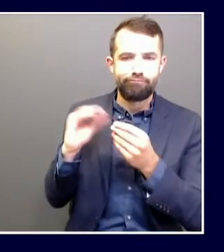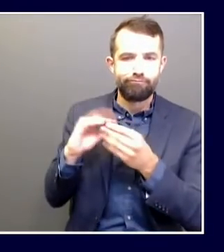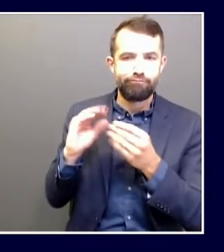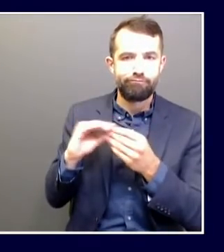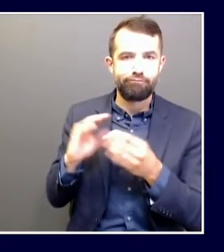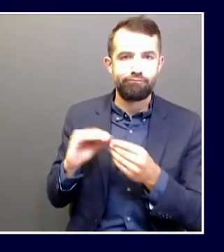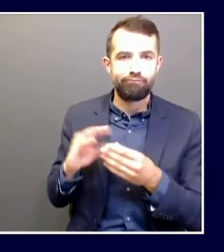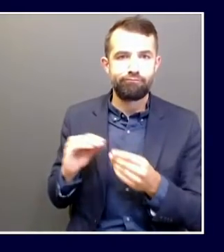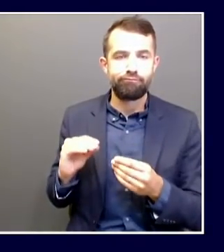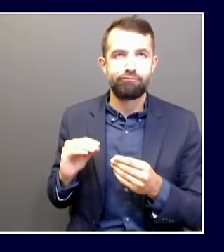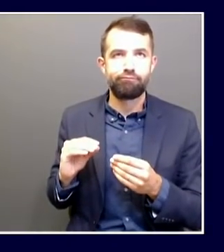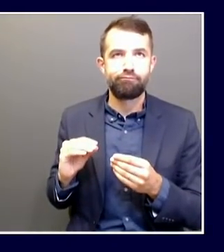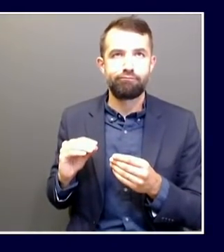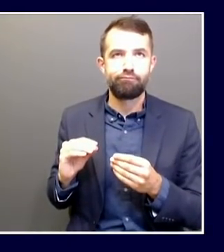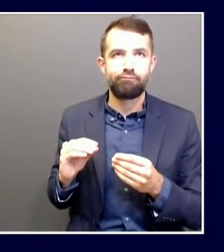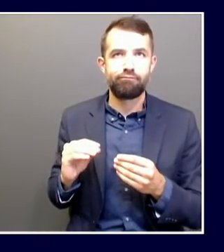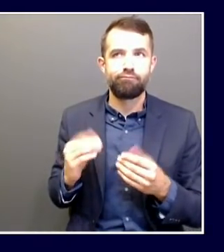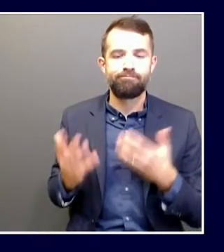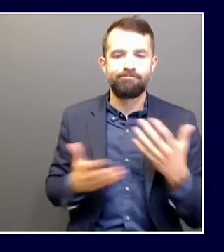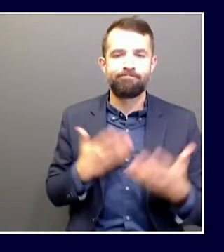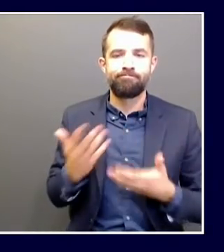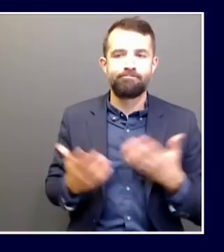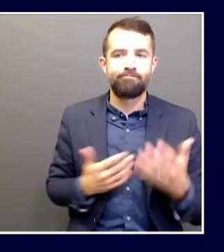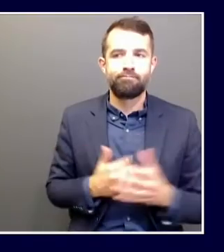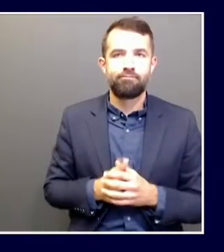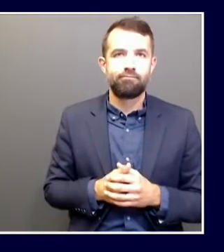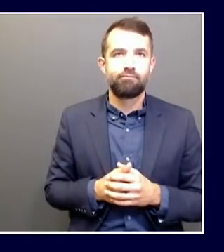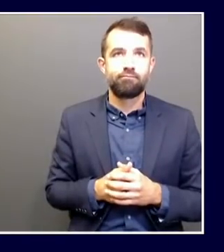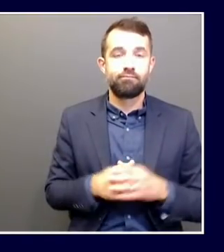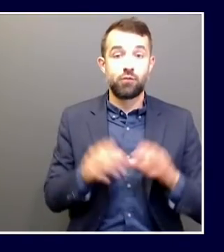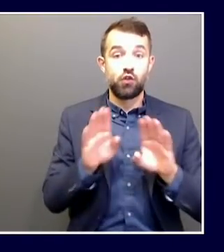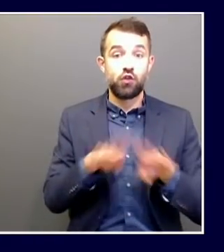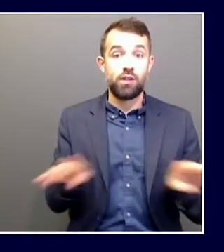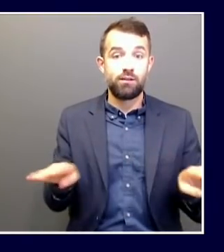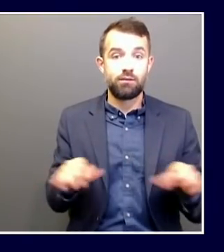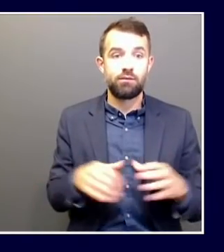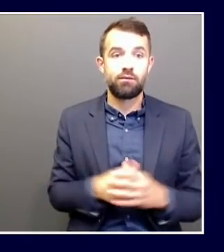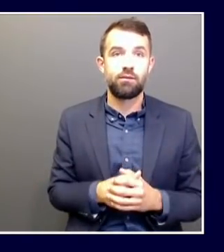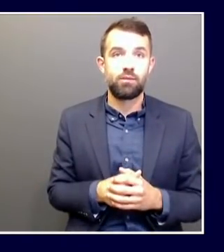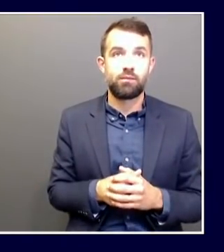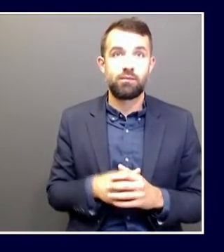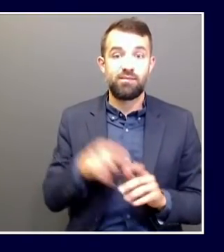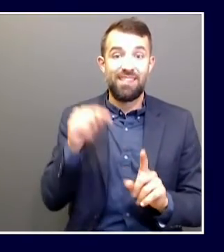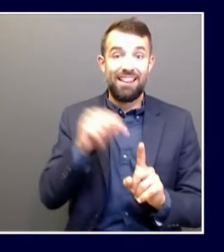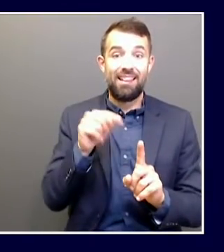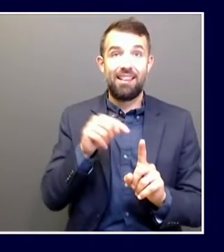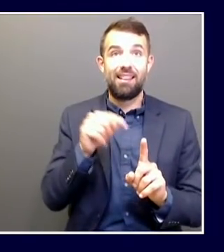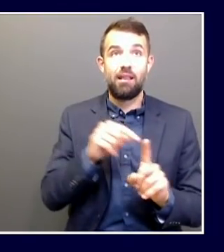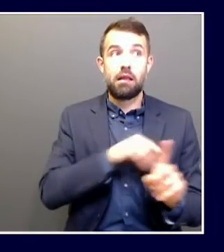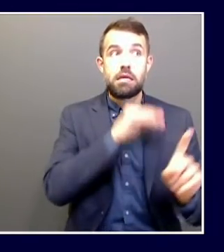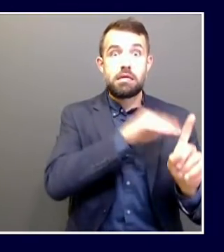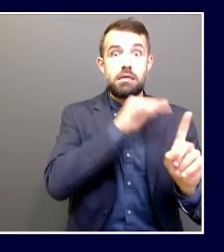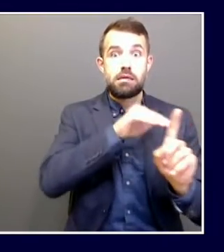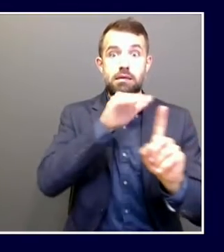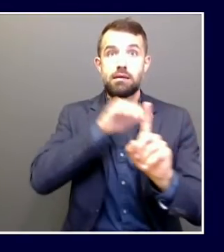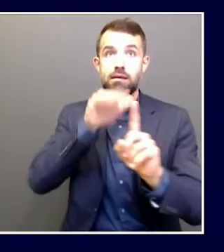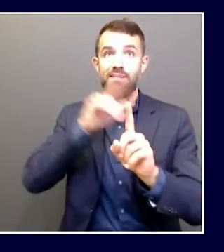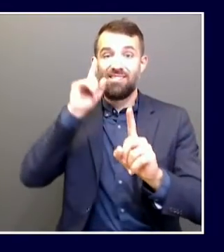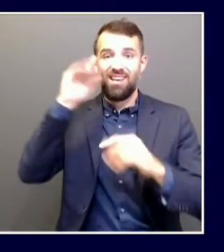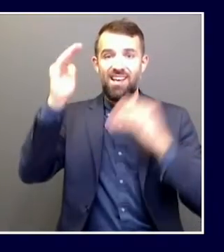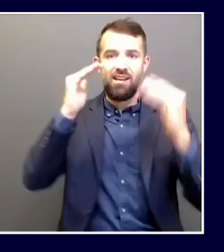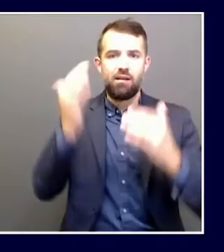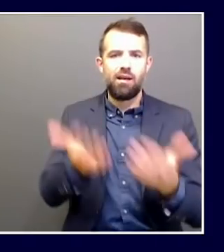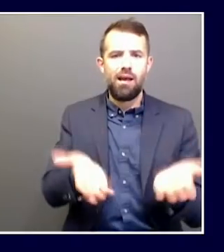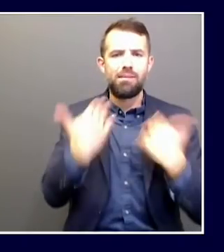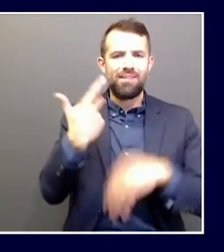relying on children to try to push some of the people who haven't been vaccinated to do it. I'm curious if you could talk a little bit about what can you possibly do